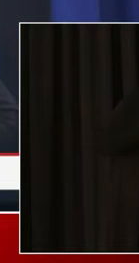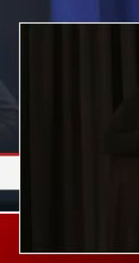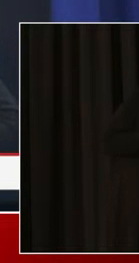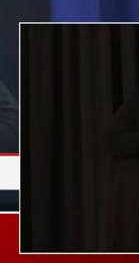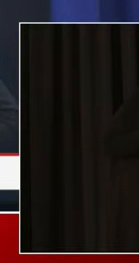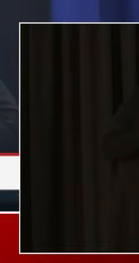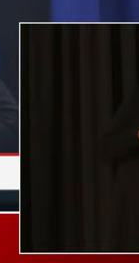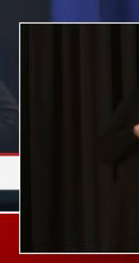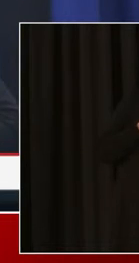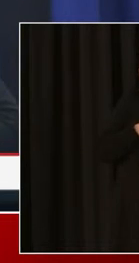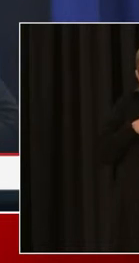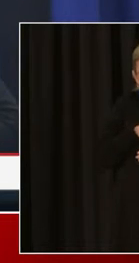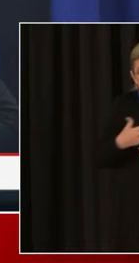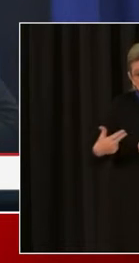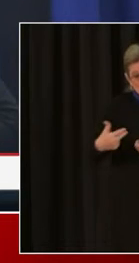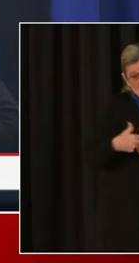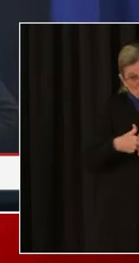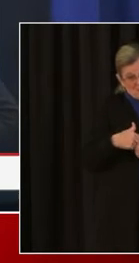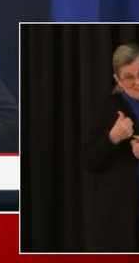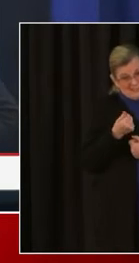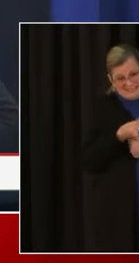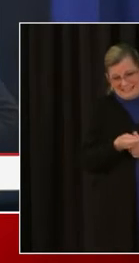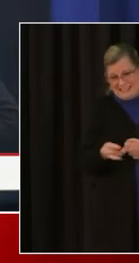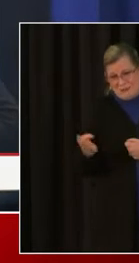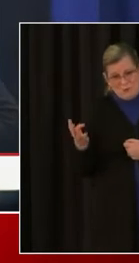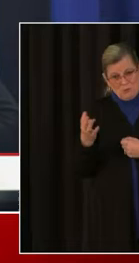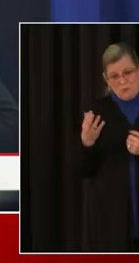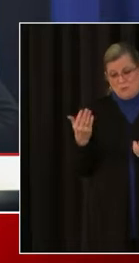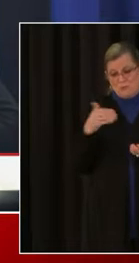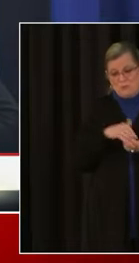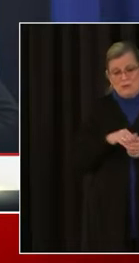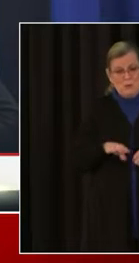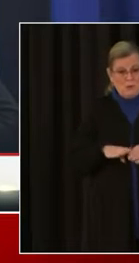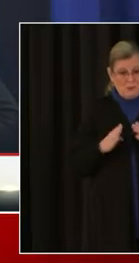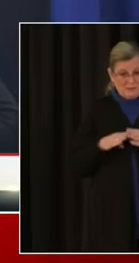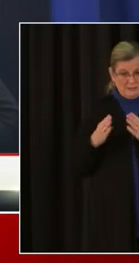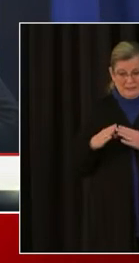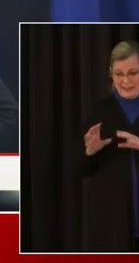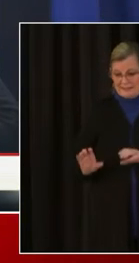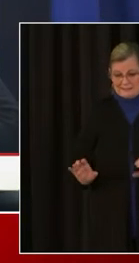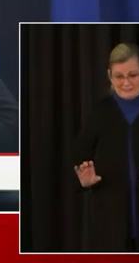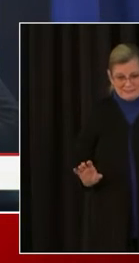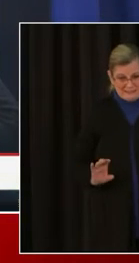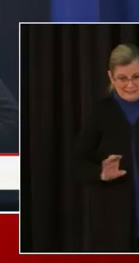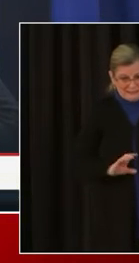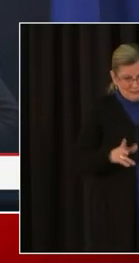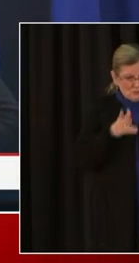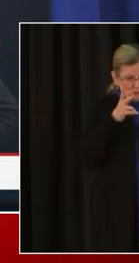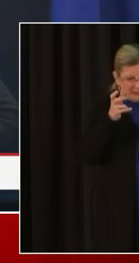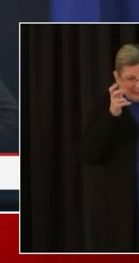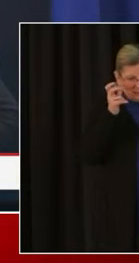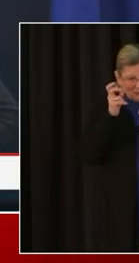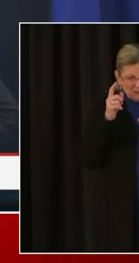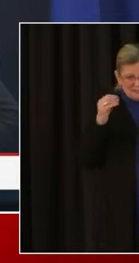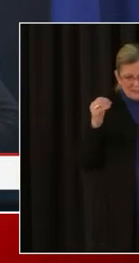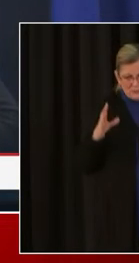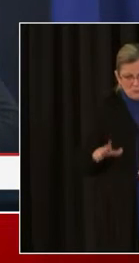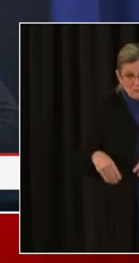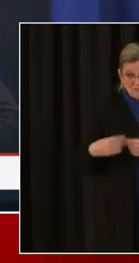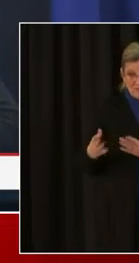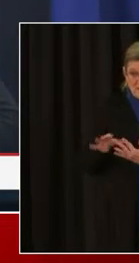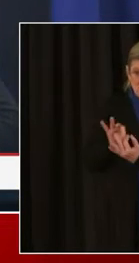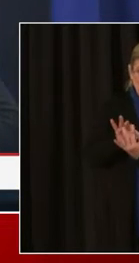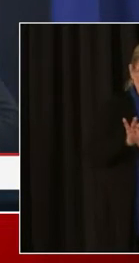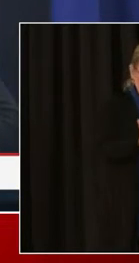I had the pleasure of joining several of the reopening community core meetings at schools. And it was great to hear teachers providing input